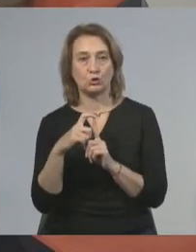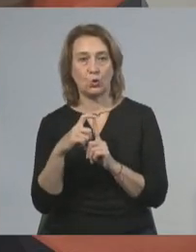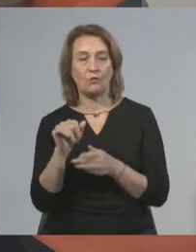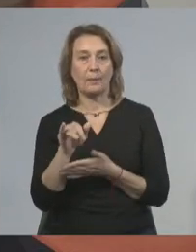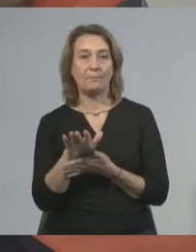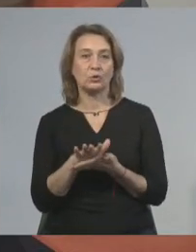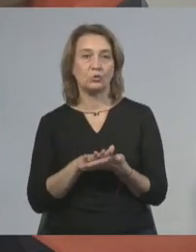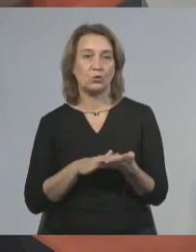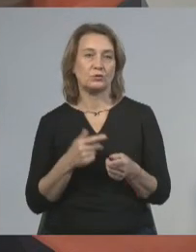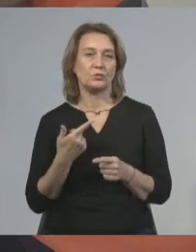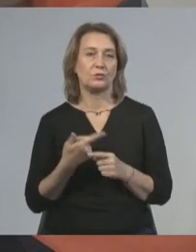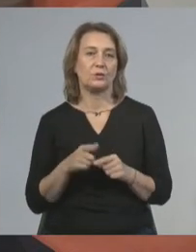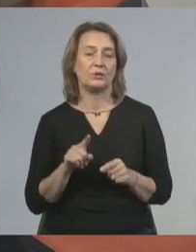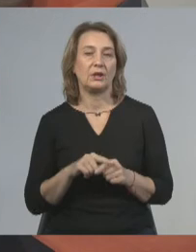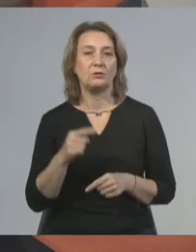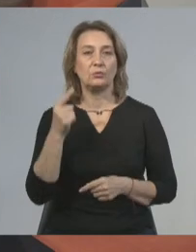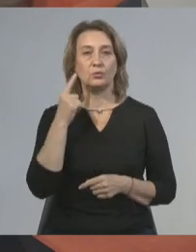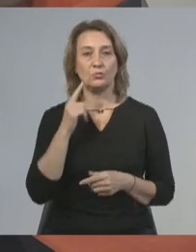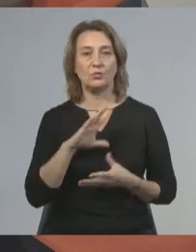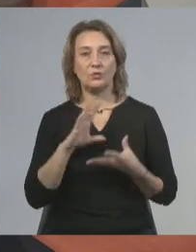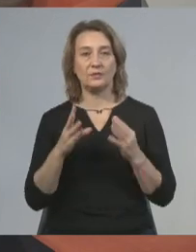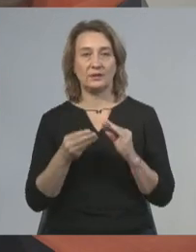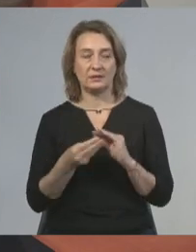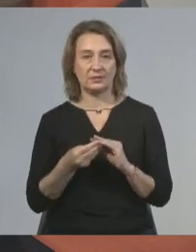would also like to ask